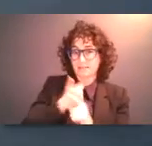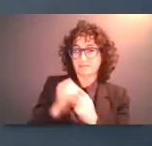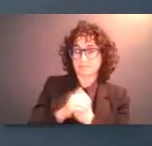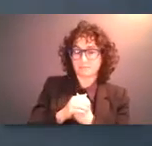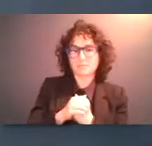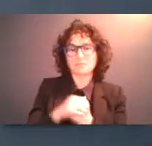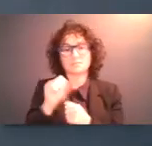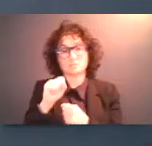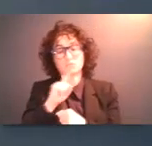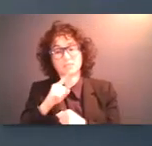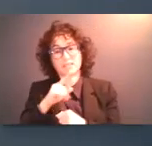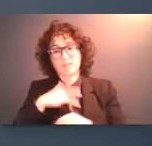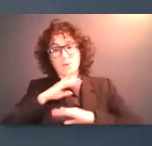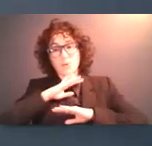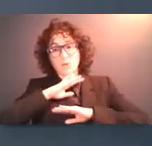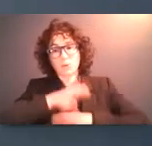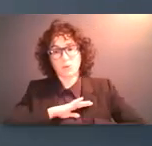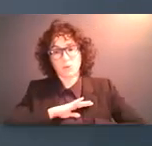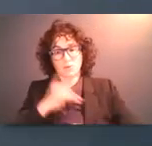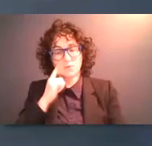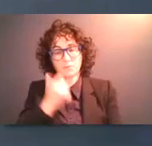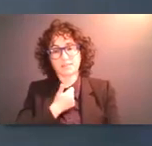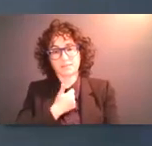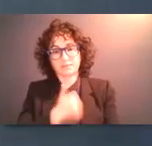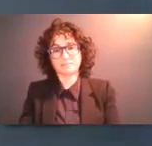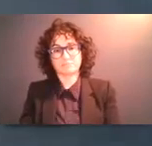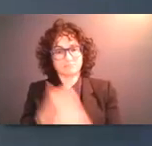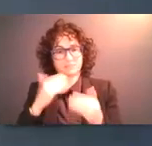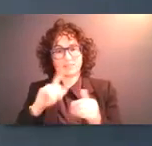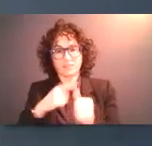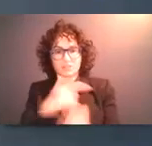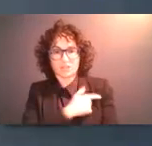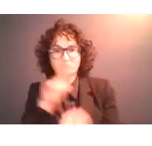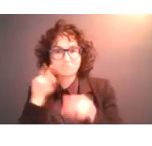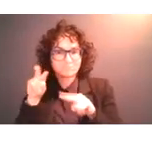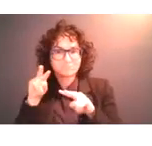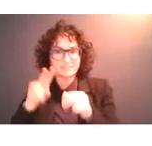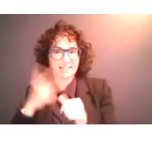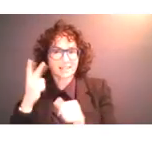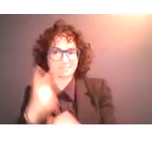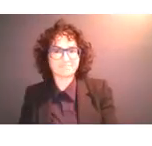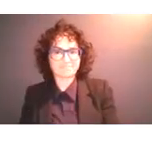relief for me to get the first shot, and I'm looking forward to the second shot.